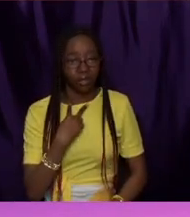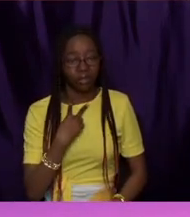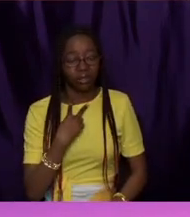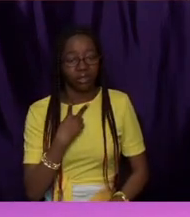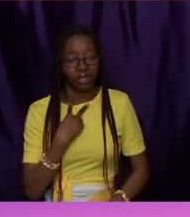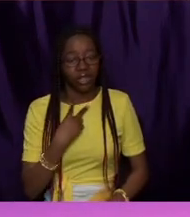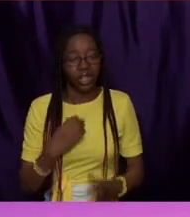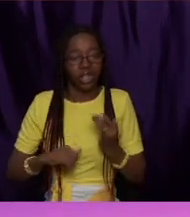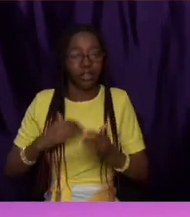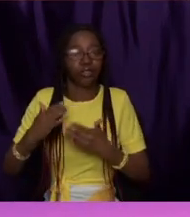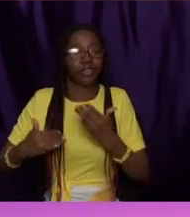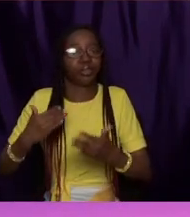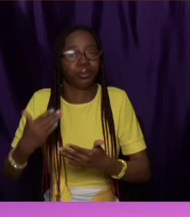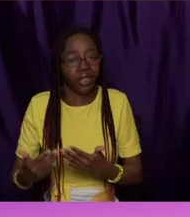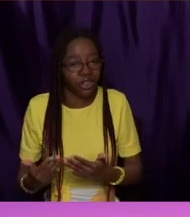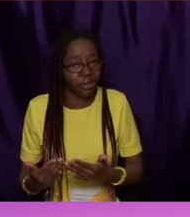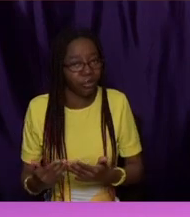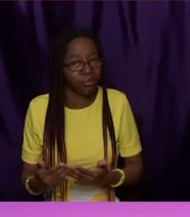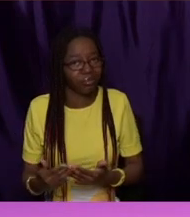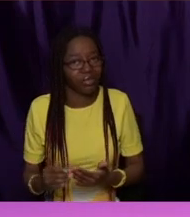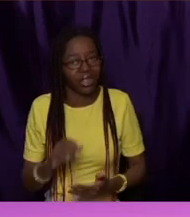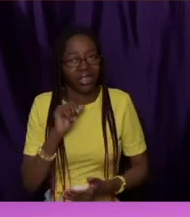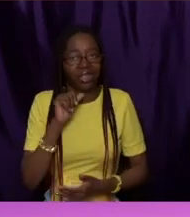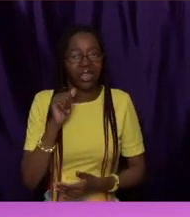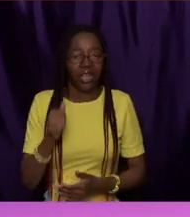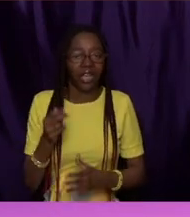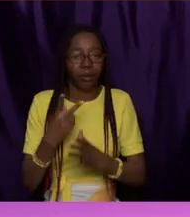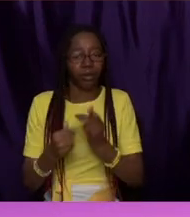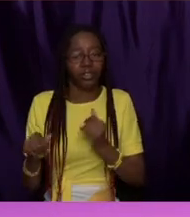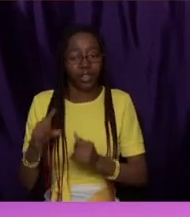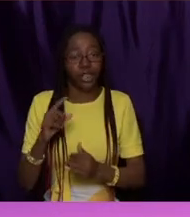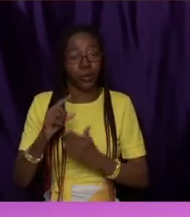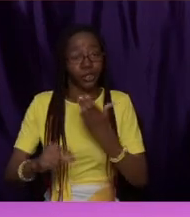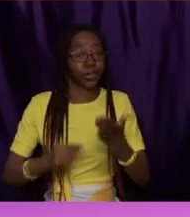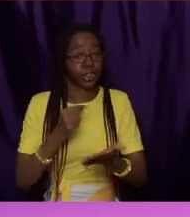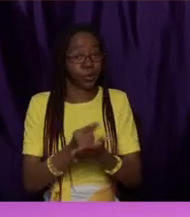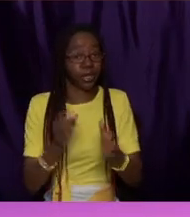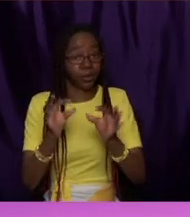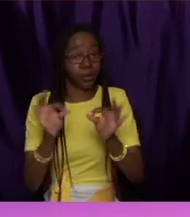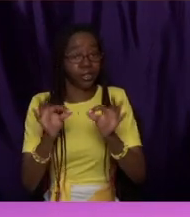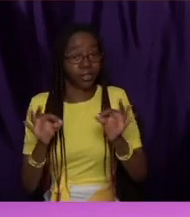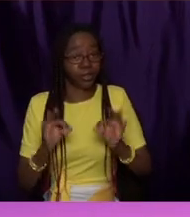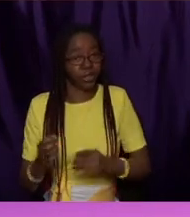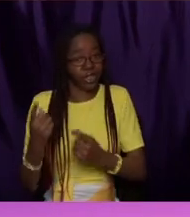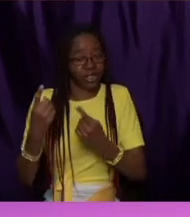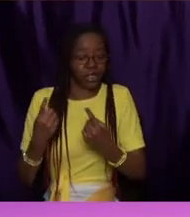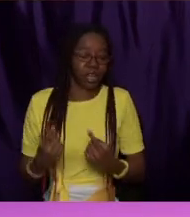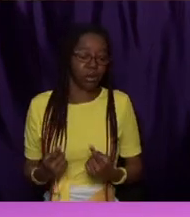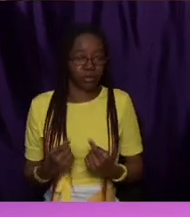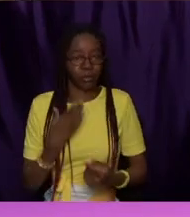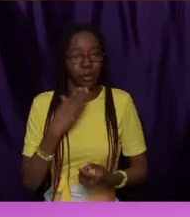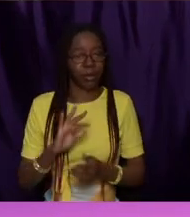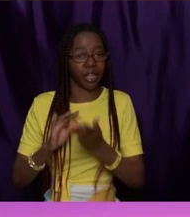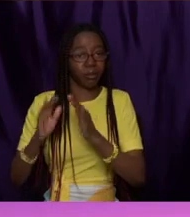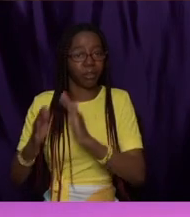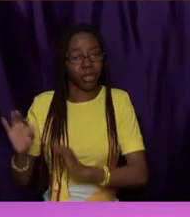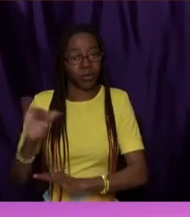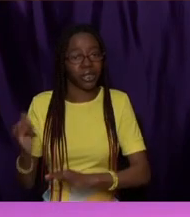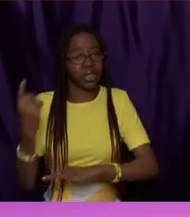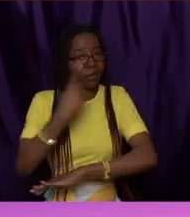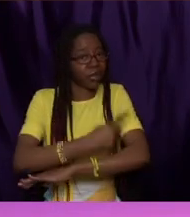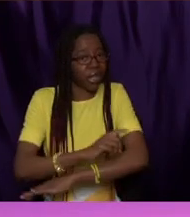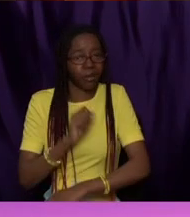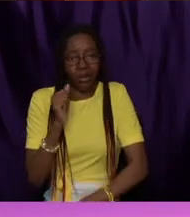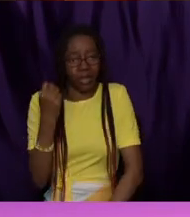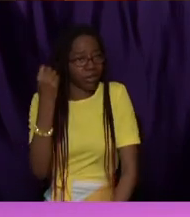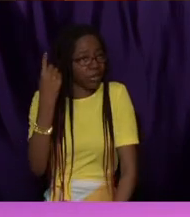carnal generational barrier. Ain't four of y'all supposed to graduate with degrees coming from the hood on the same day? That don't make